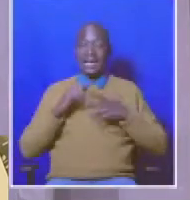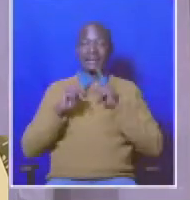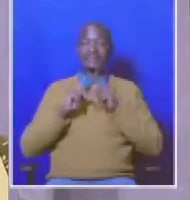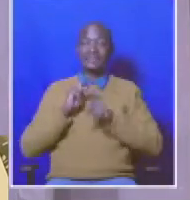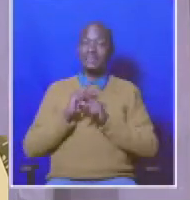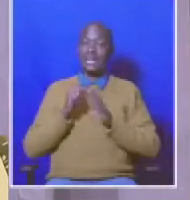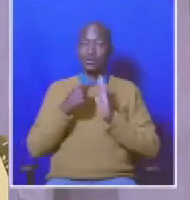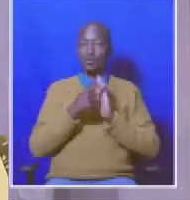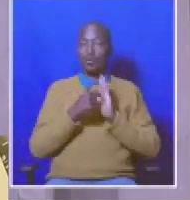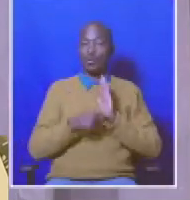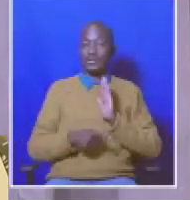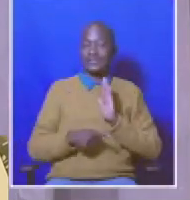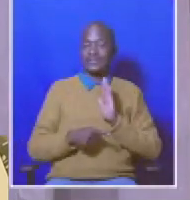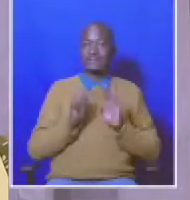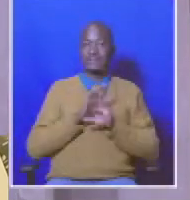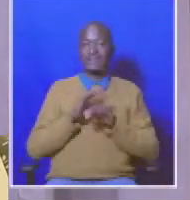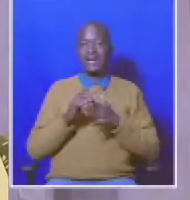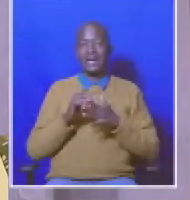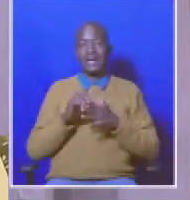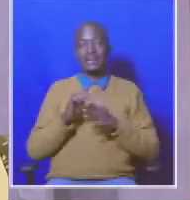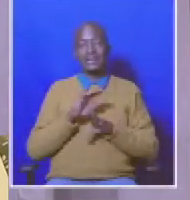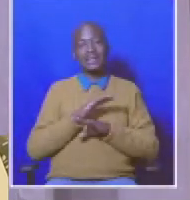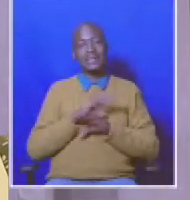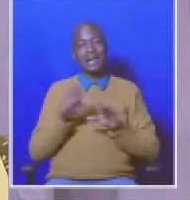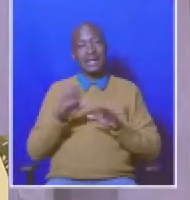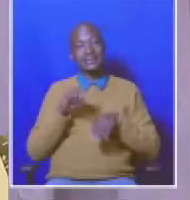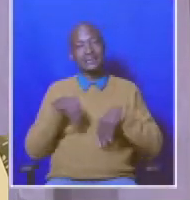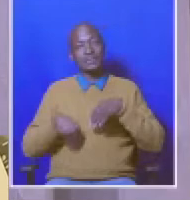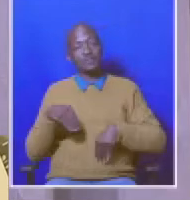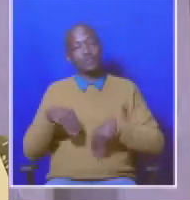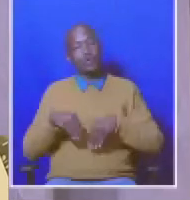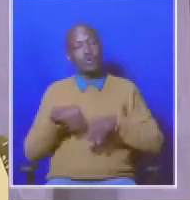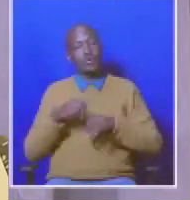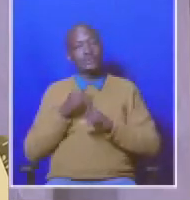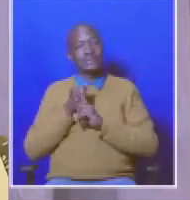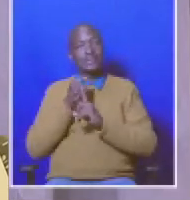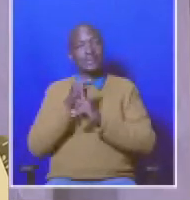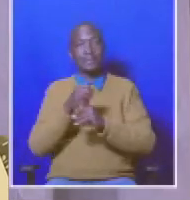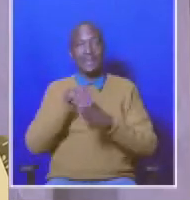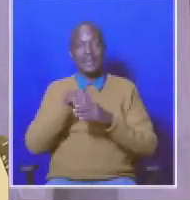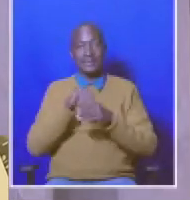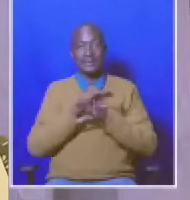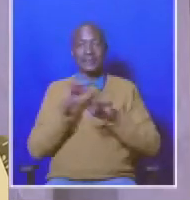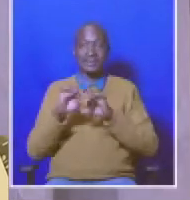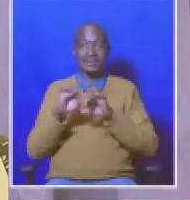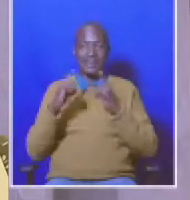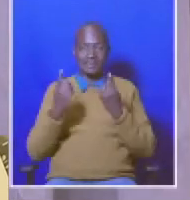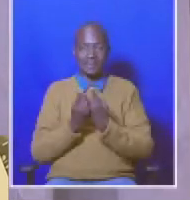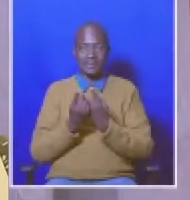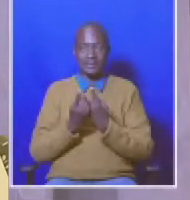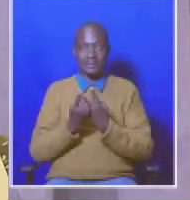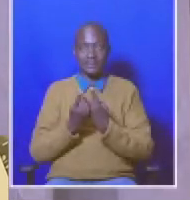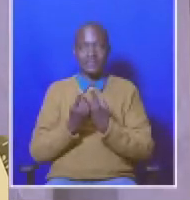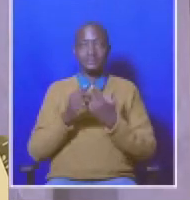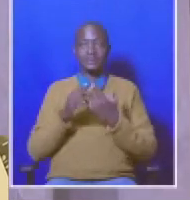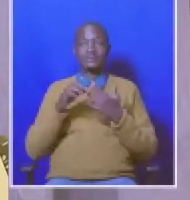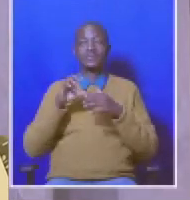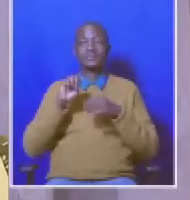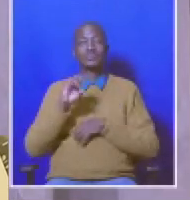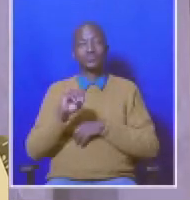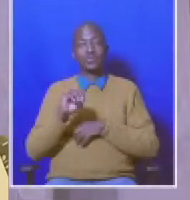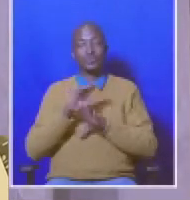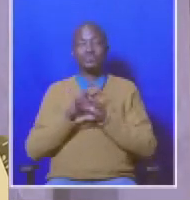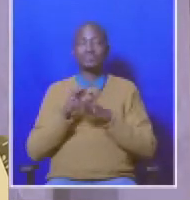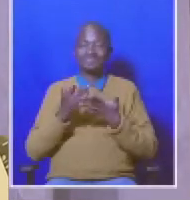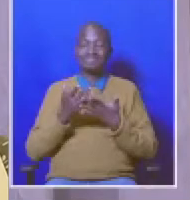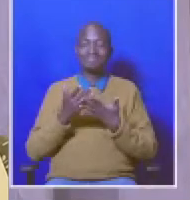of the anti-fraud campaign in the department. So we are going to be engaging